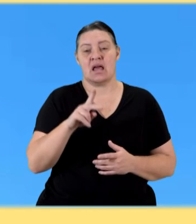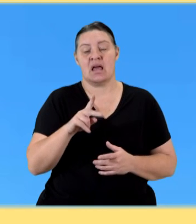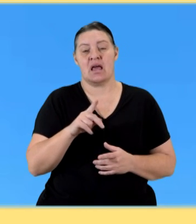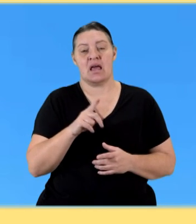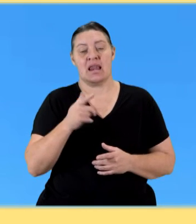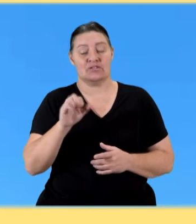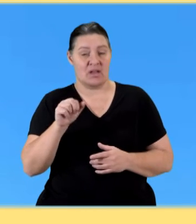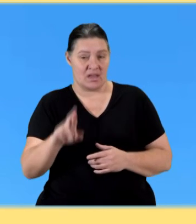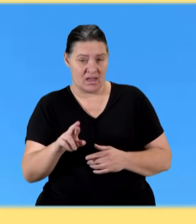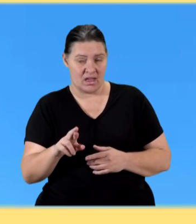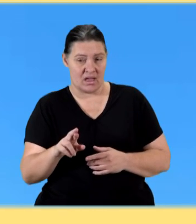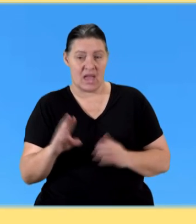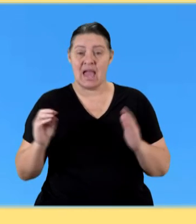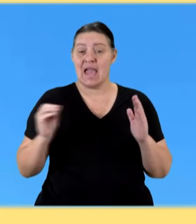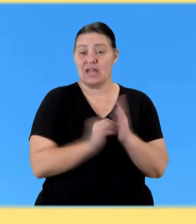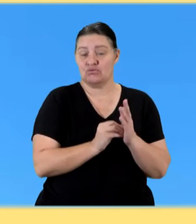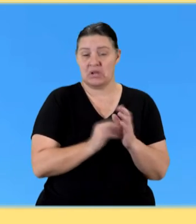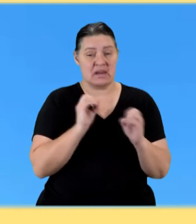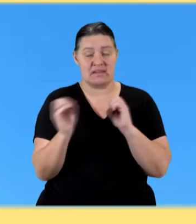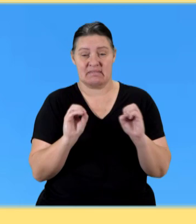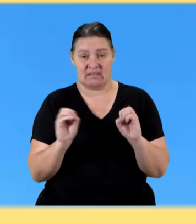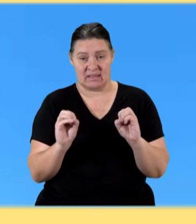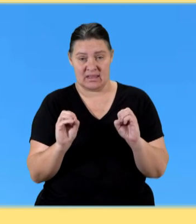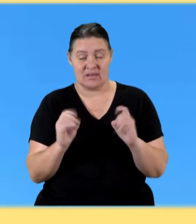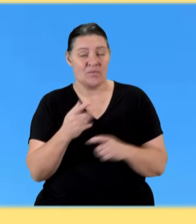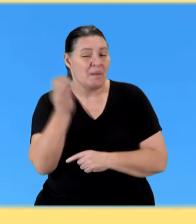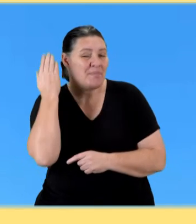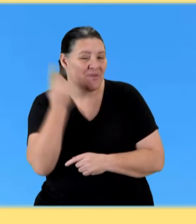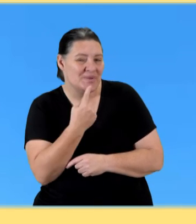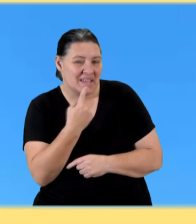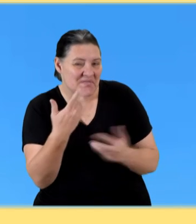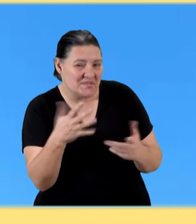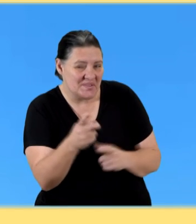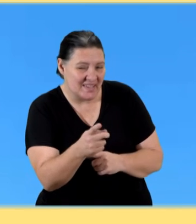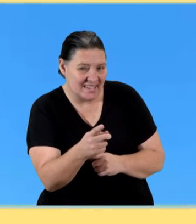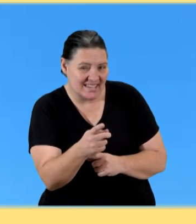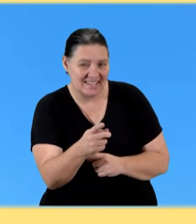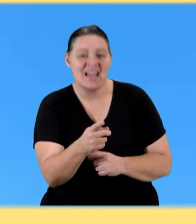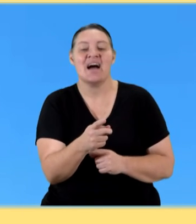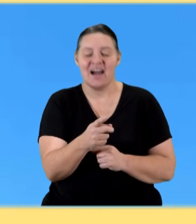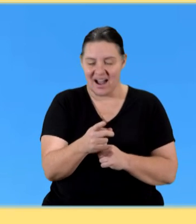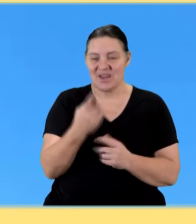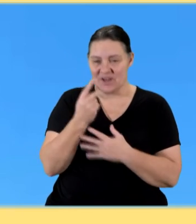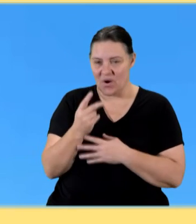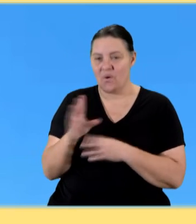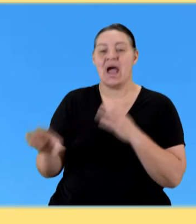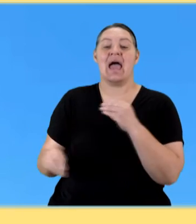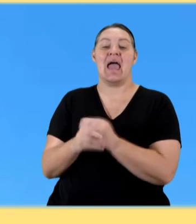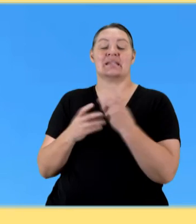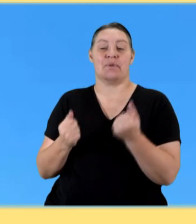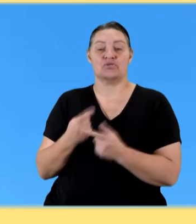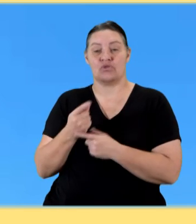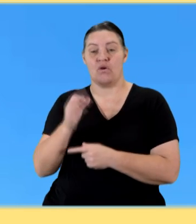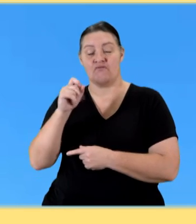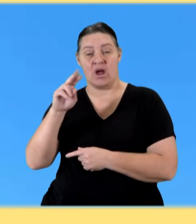ledger. No entry was made. You remember we spoke about this earlier on, and we added the amount.